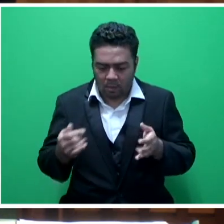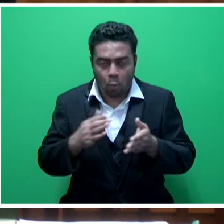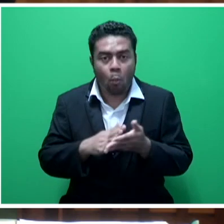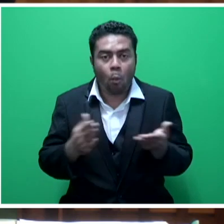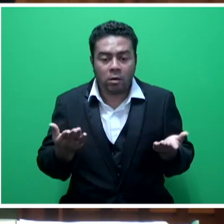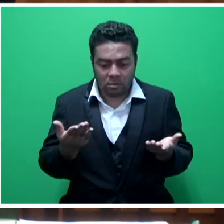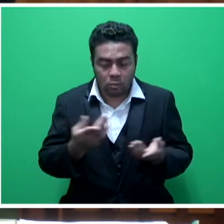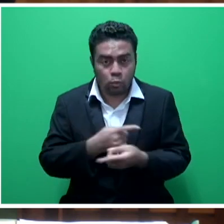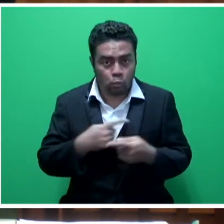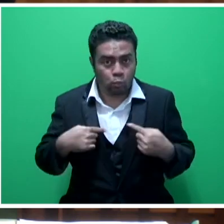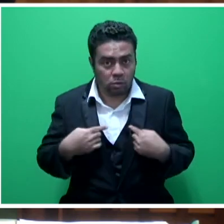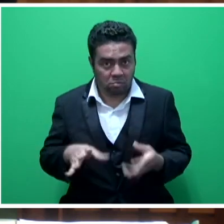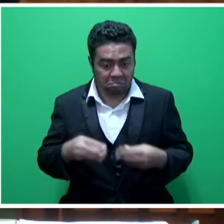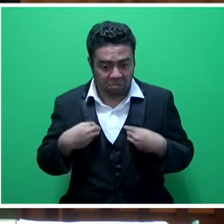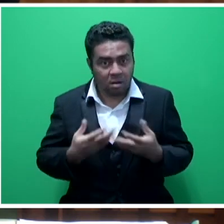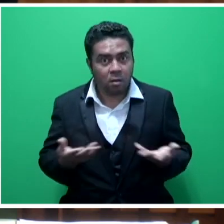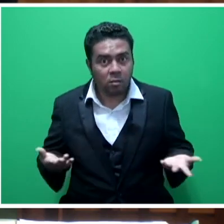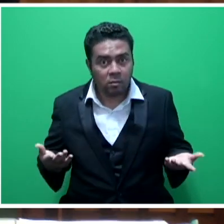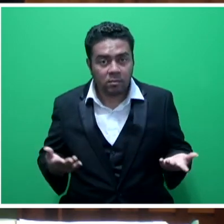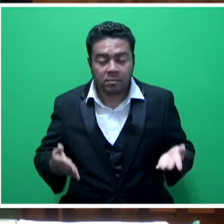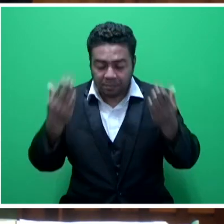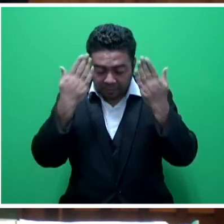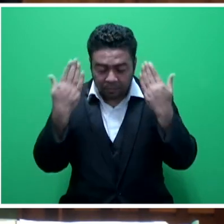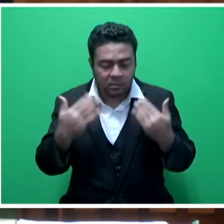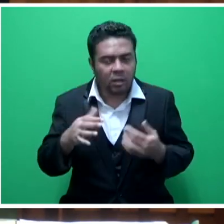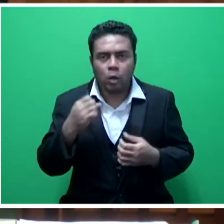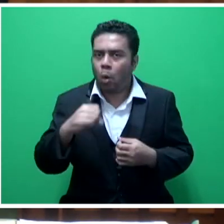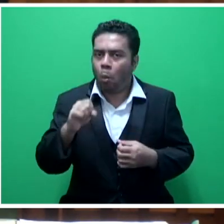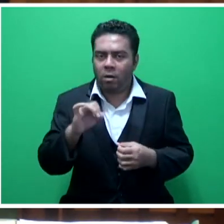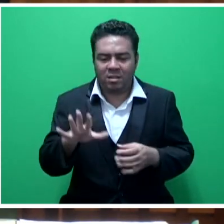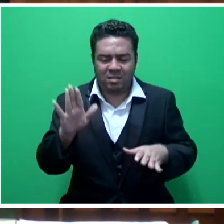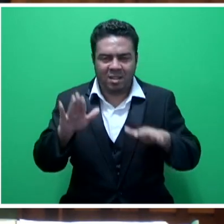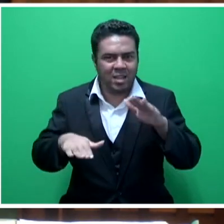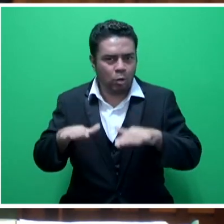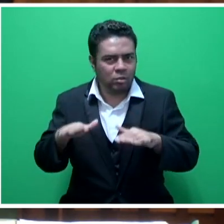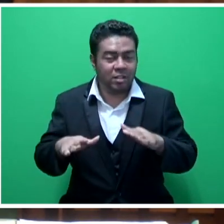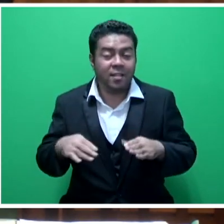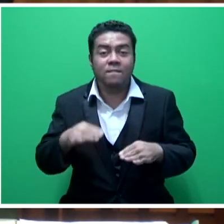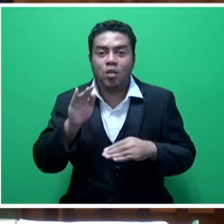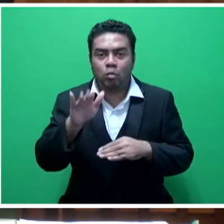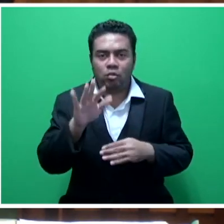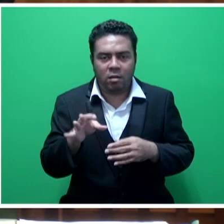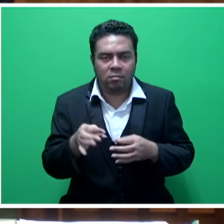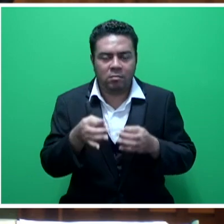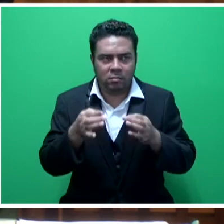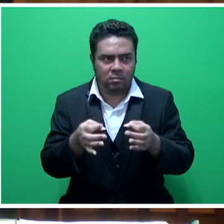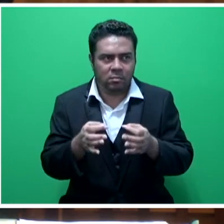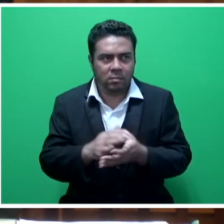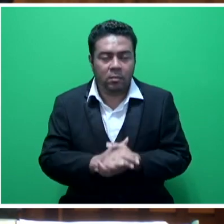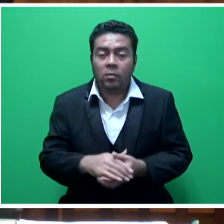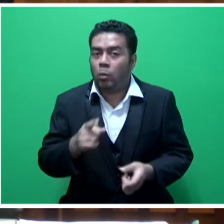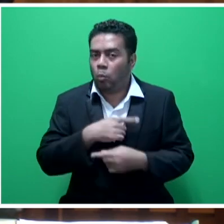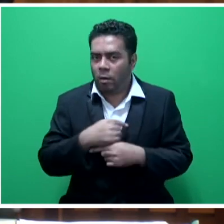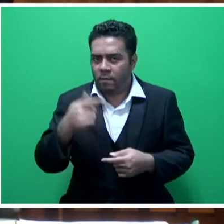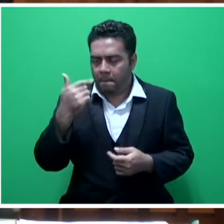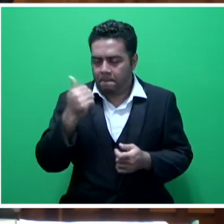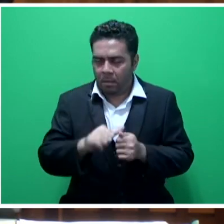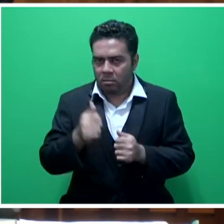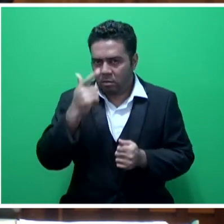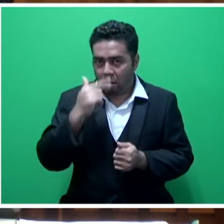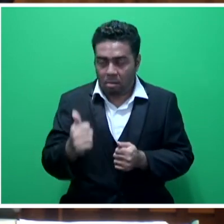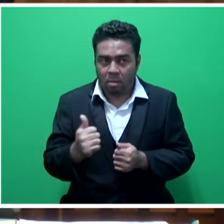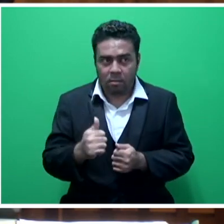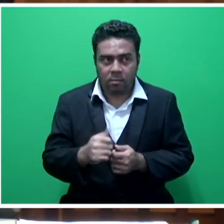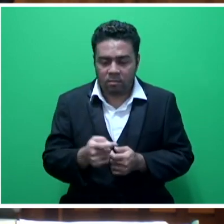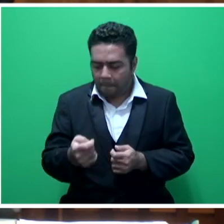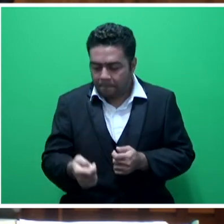inherited. Mr. Speaker said, no one is doubting the future is uncertain. We'd have better luck forecasting a coin